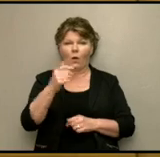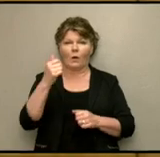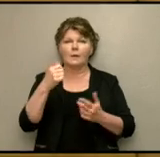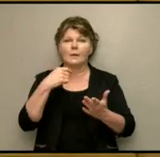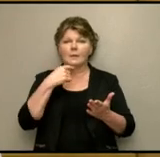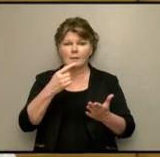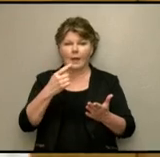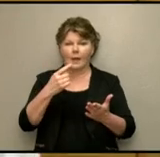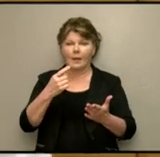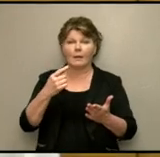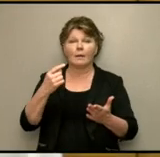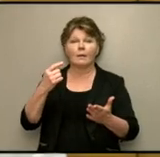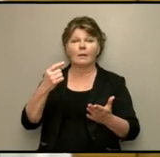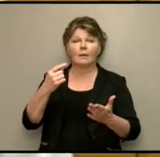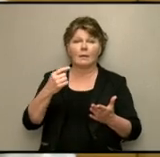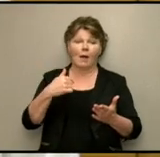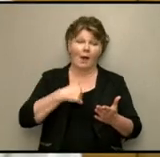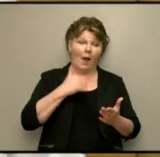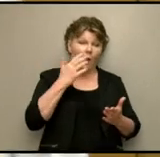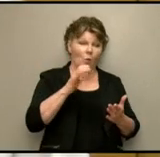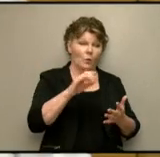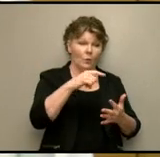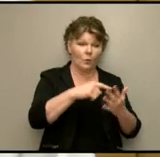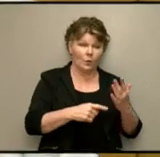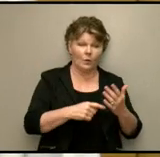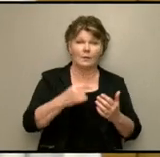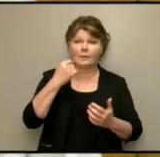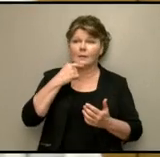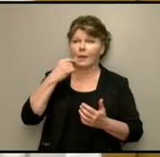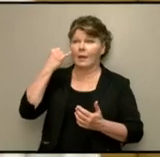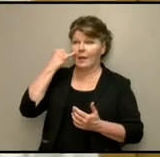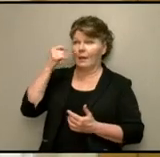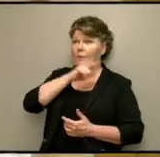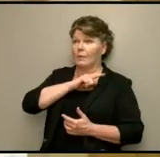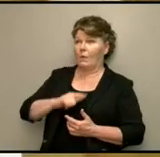Say, if the Lord wills, I'll do this or that.